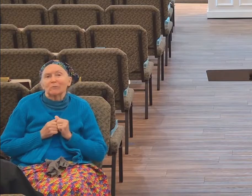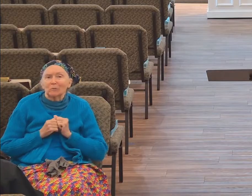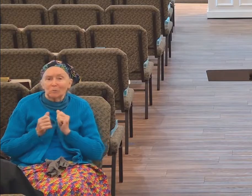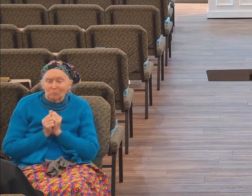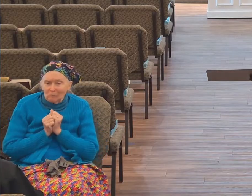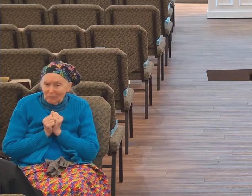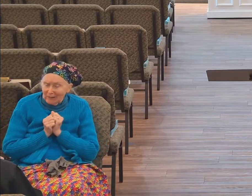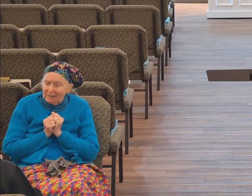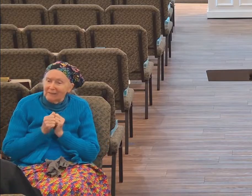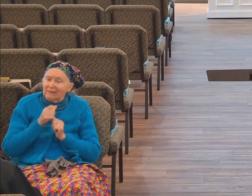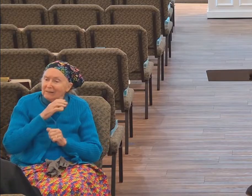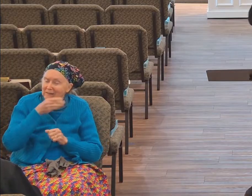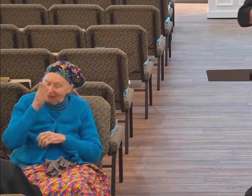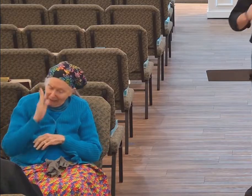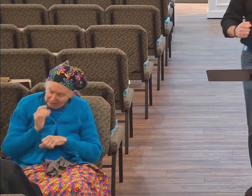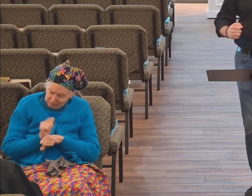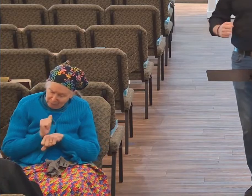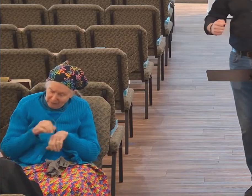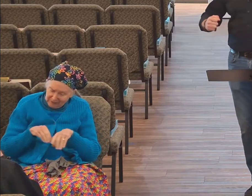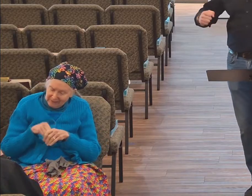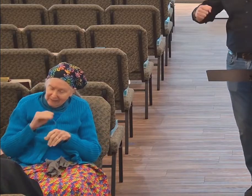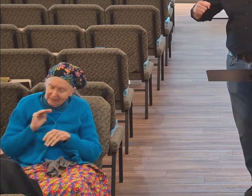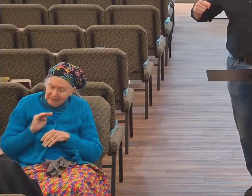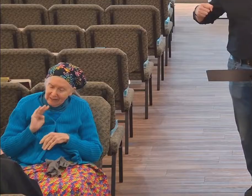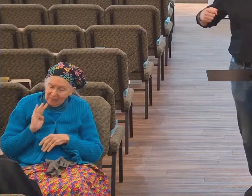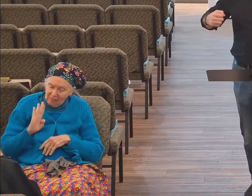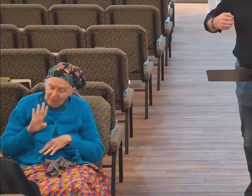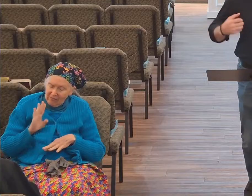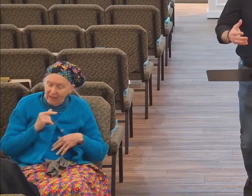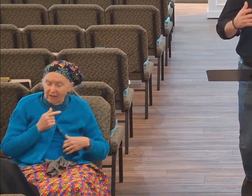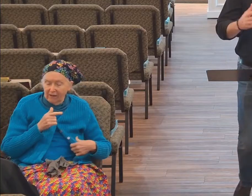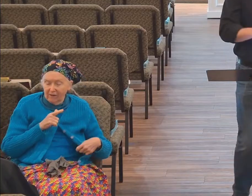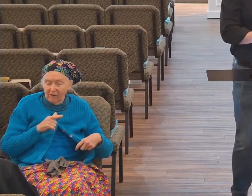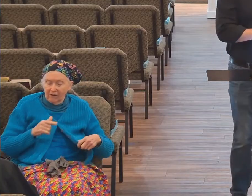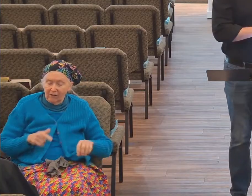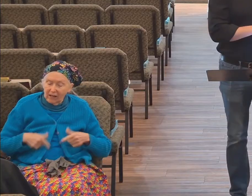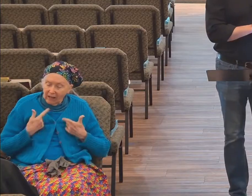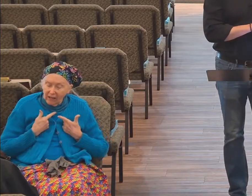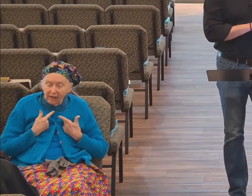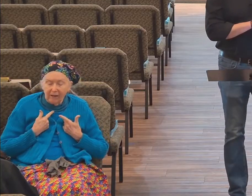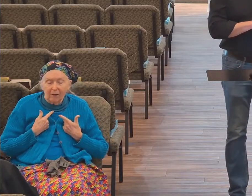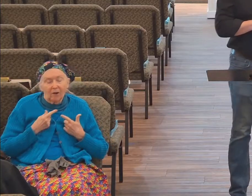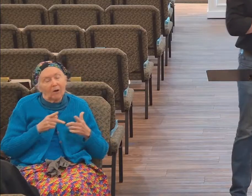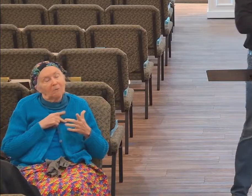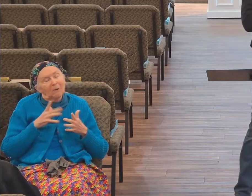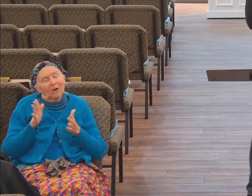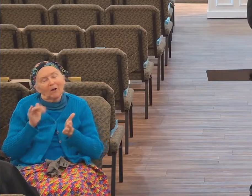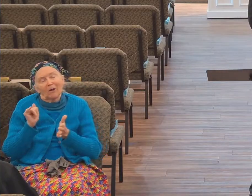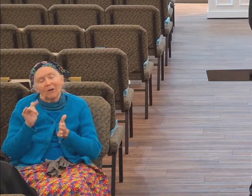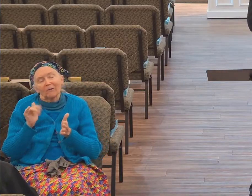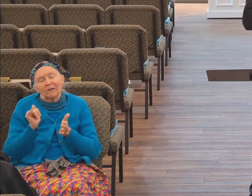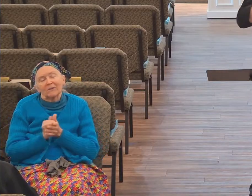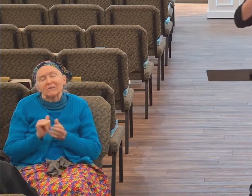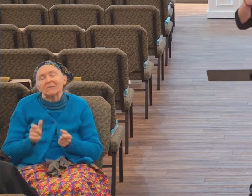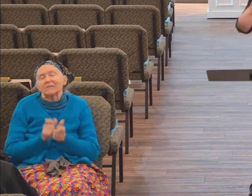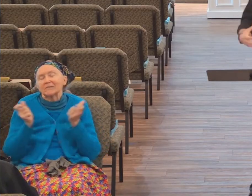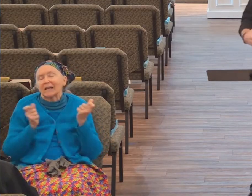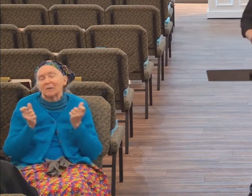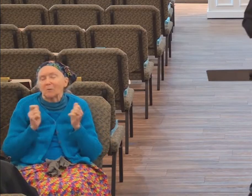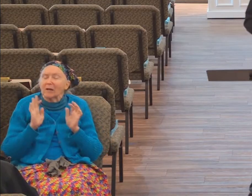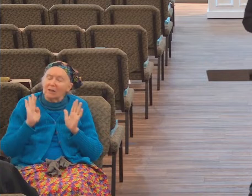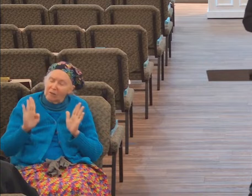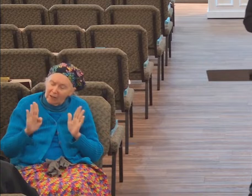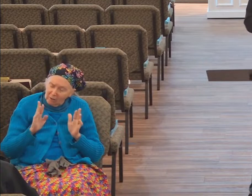is celebrating that, and he's also celebrating how they are responding to this. Remember, he talks about them having this tangible